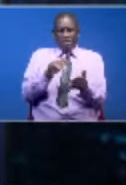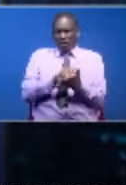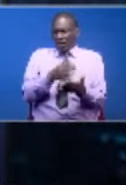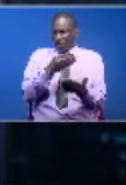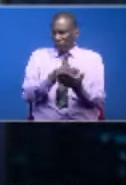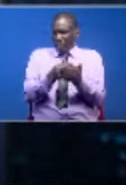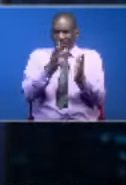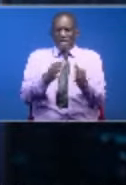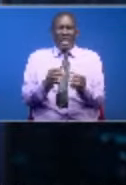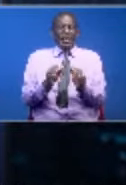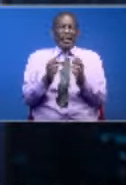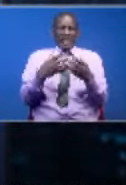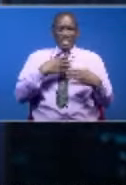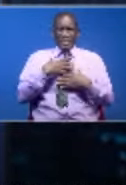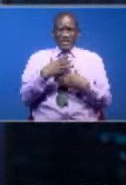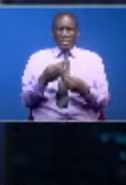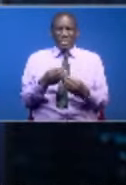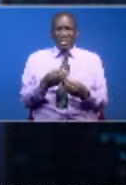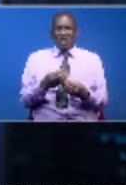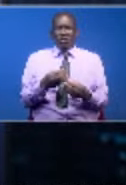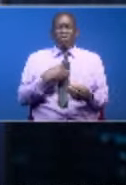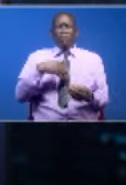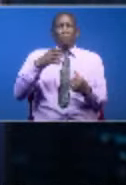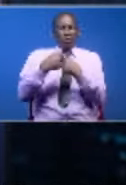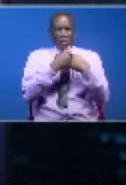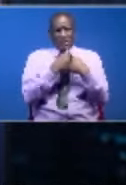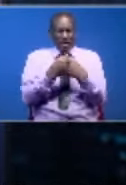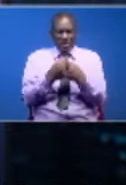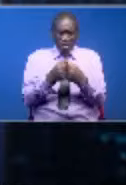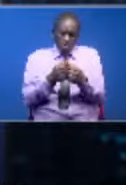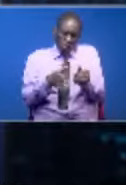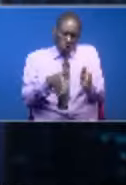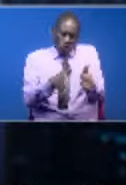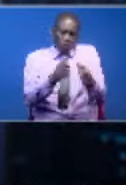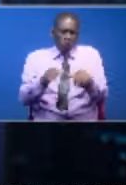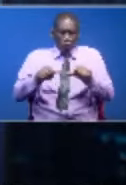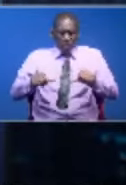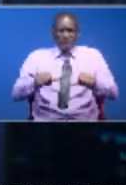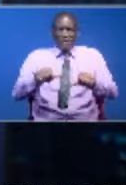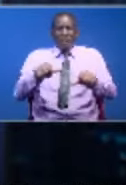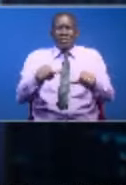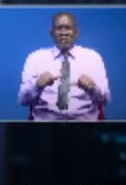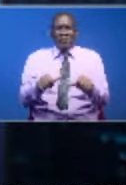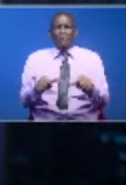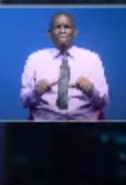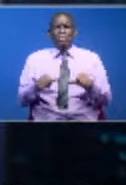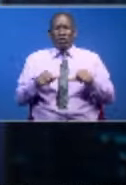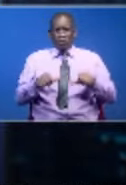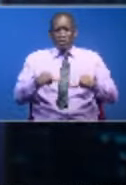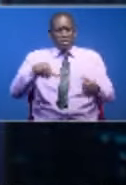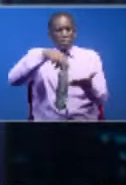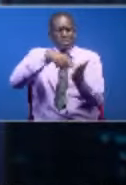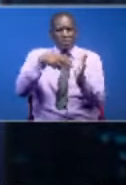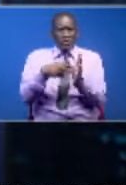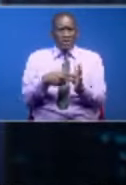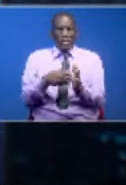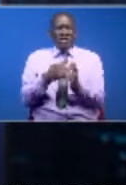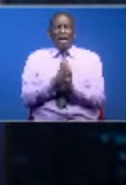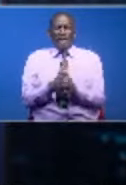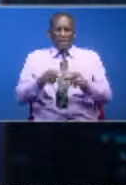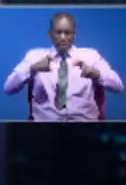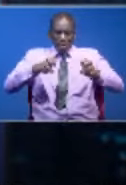to dig into this slightly more challenging pipeline of the sustainability projects, and looking at